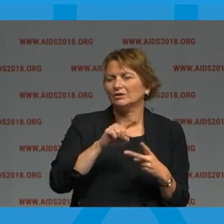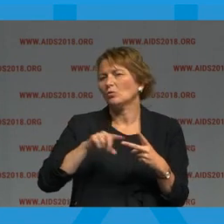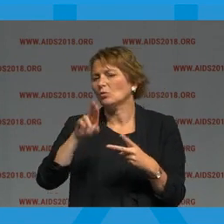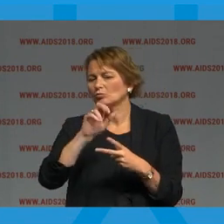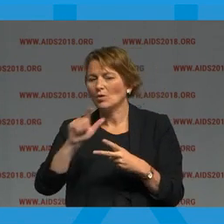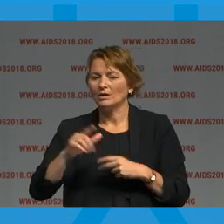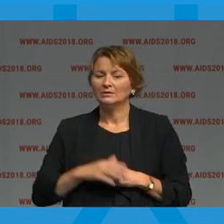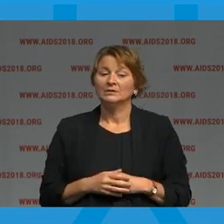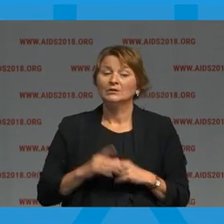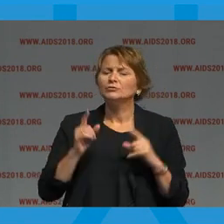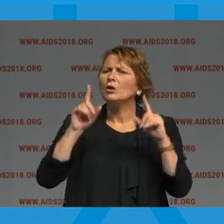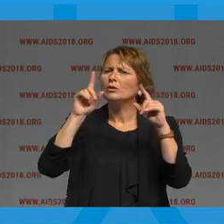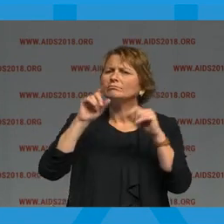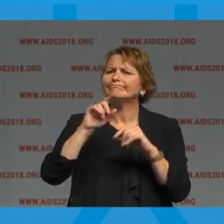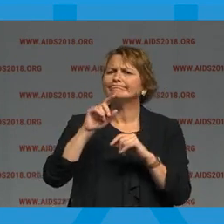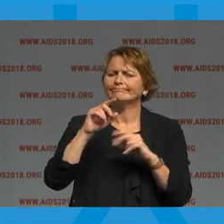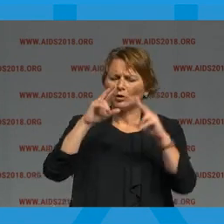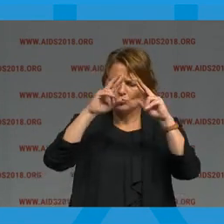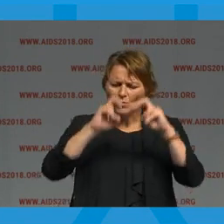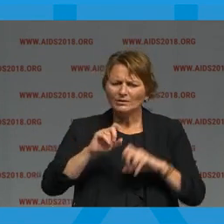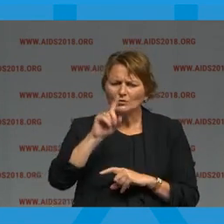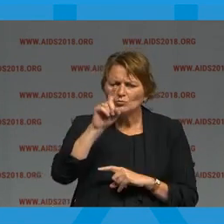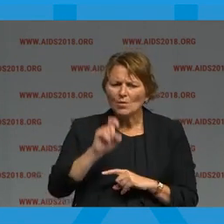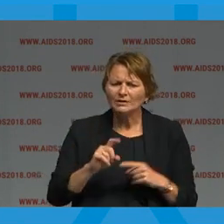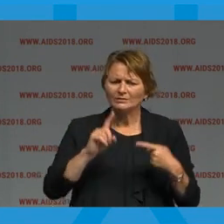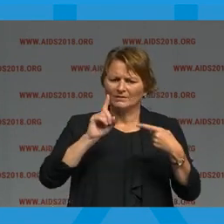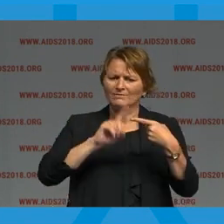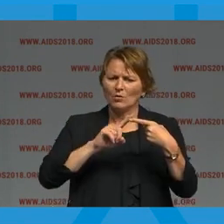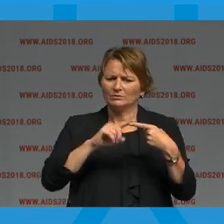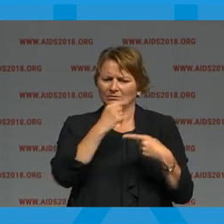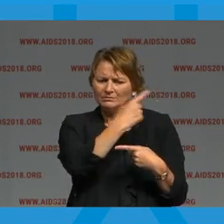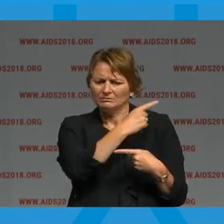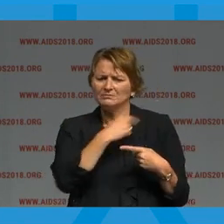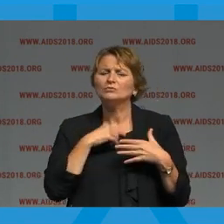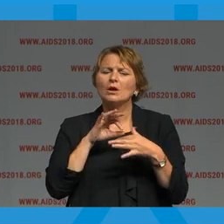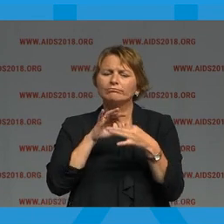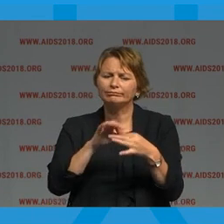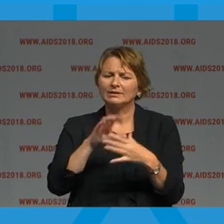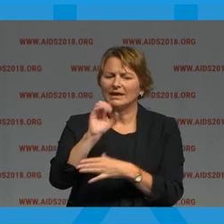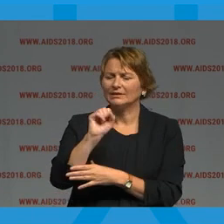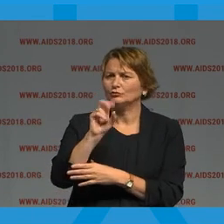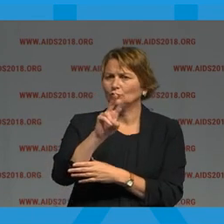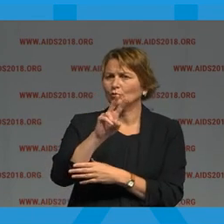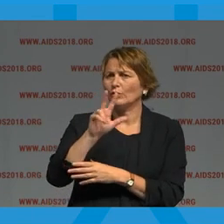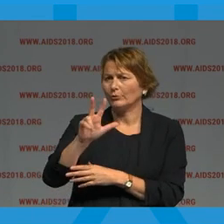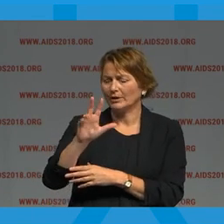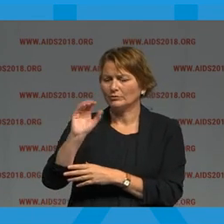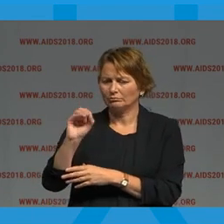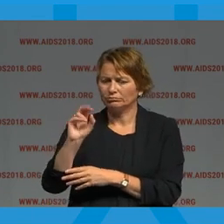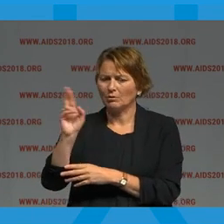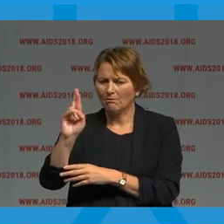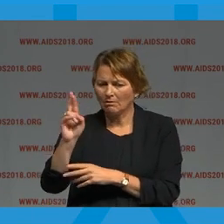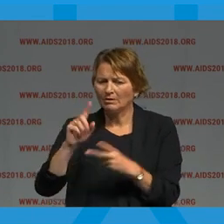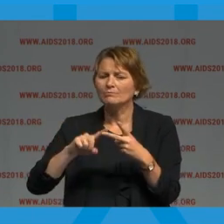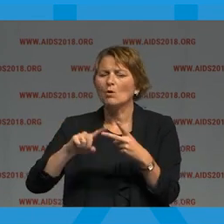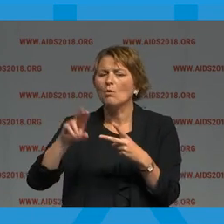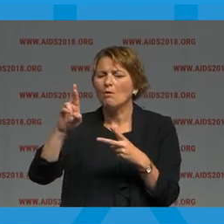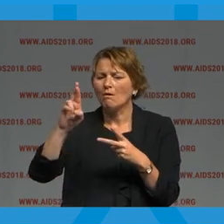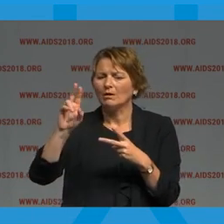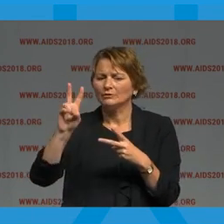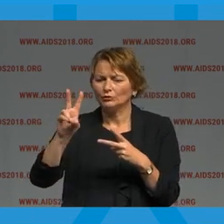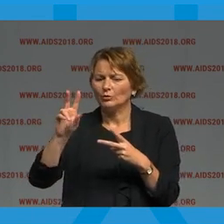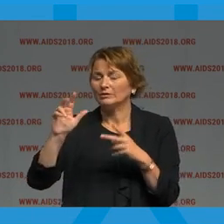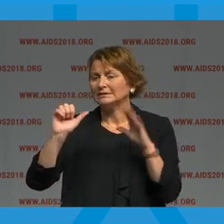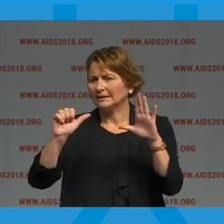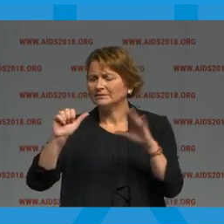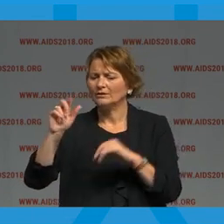of the mutations, like the 230 and the 263, particularly those that have been selected in dolutegravir monotherapy